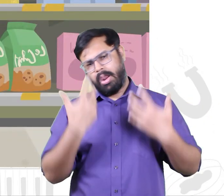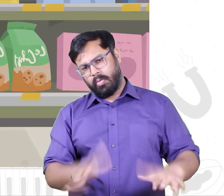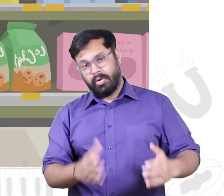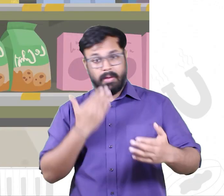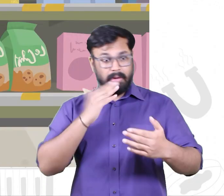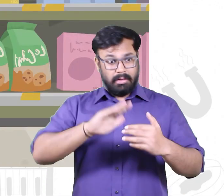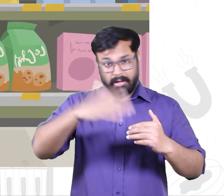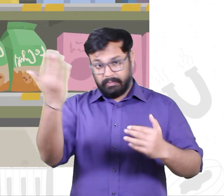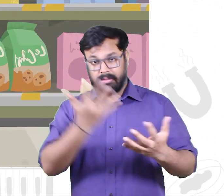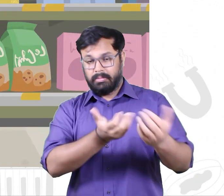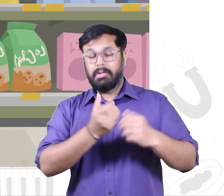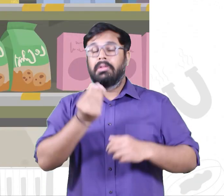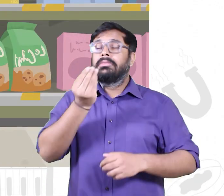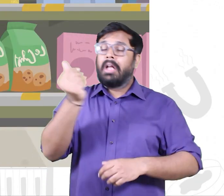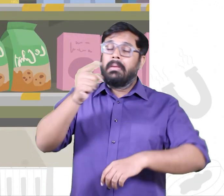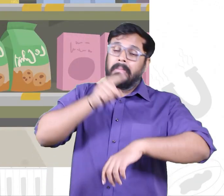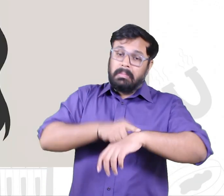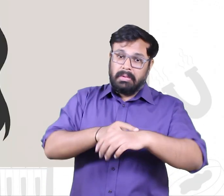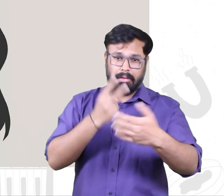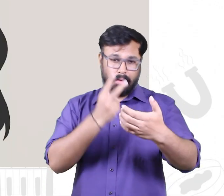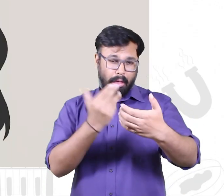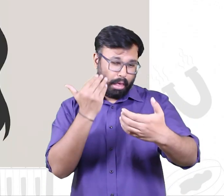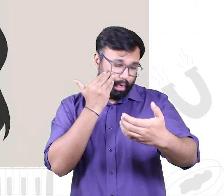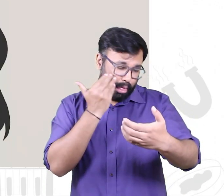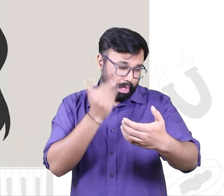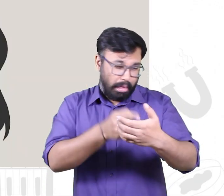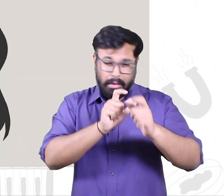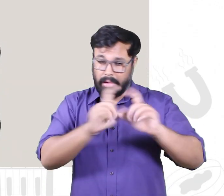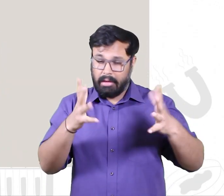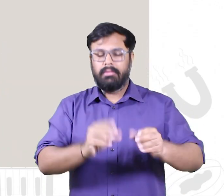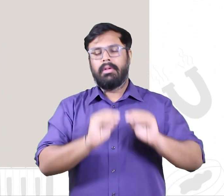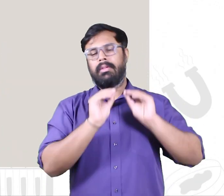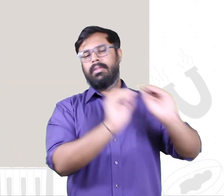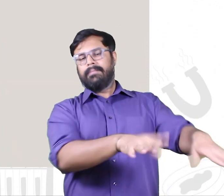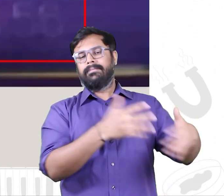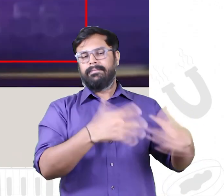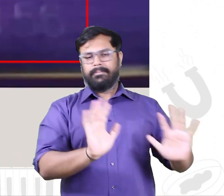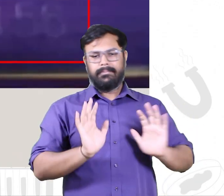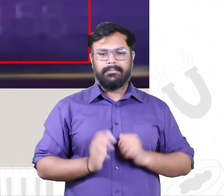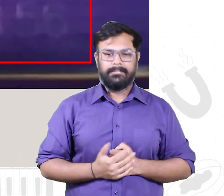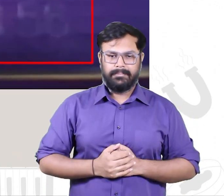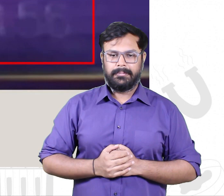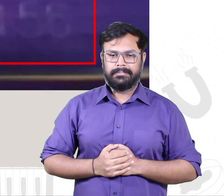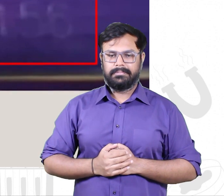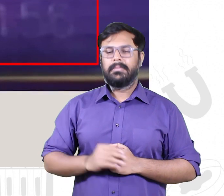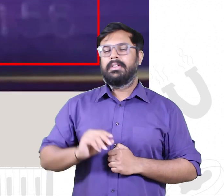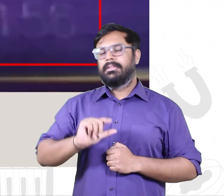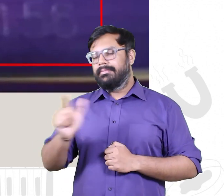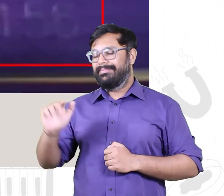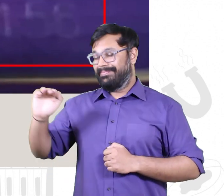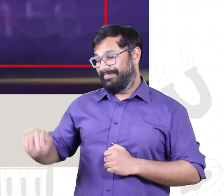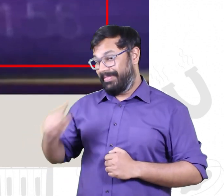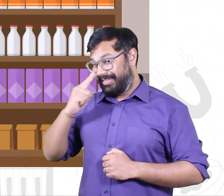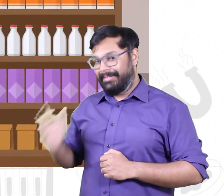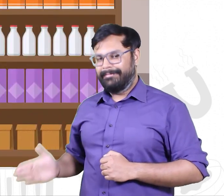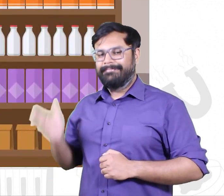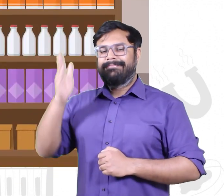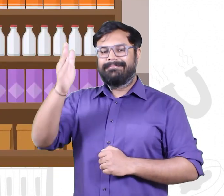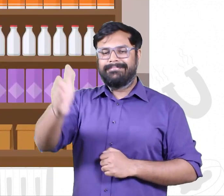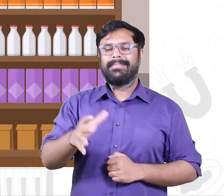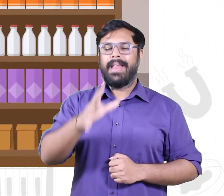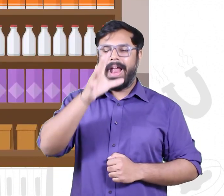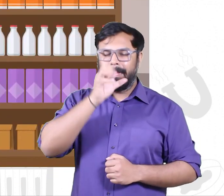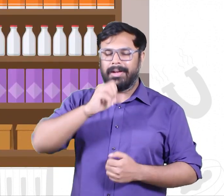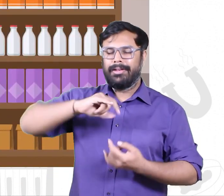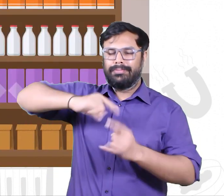this information printed on them, but sometimes it might not be very clear. A little